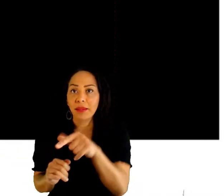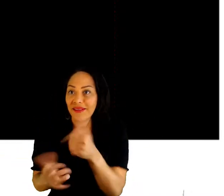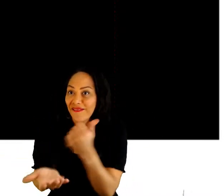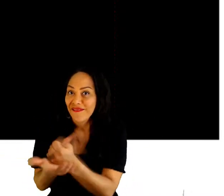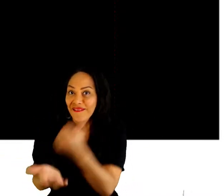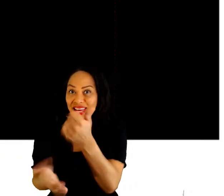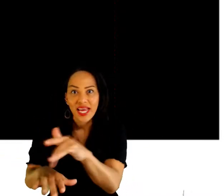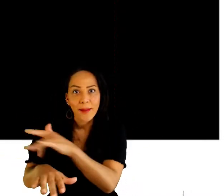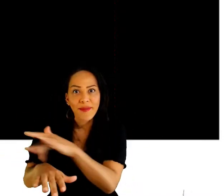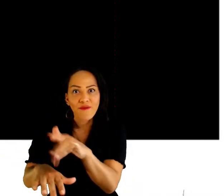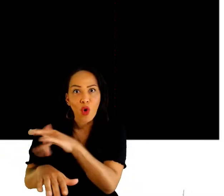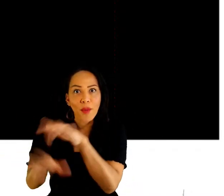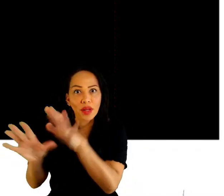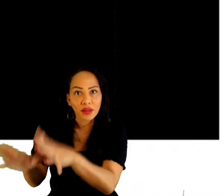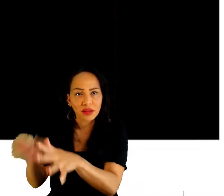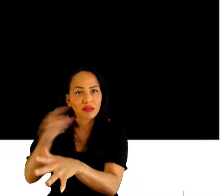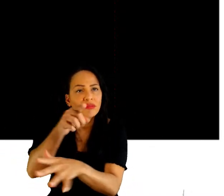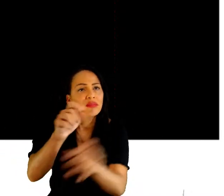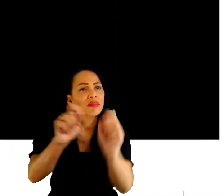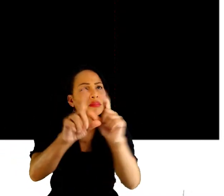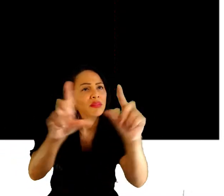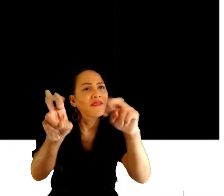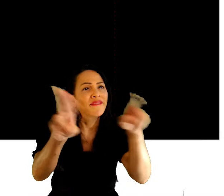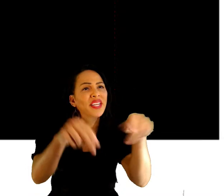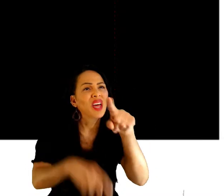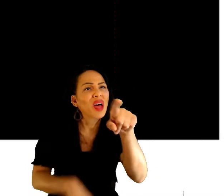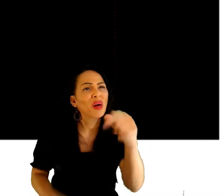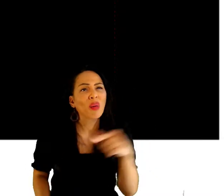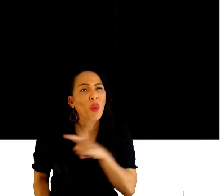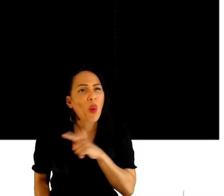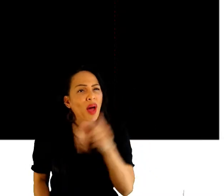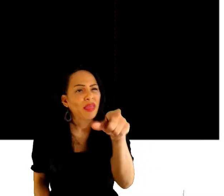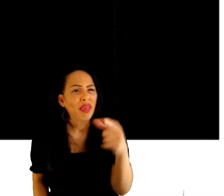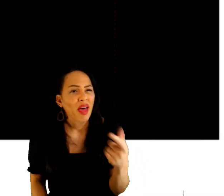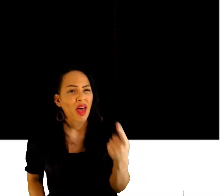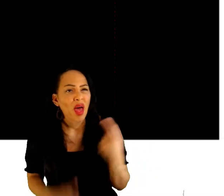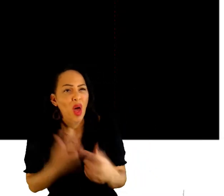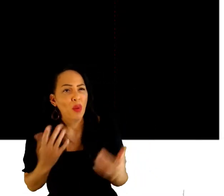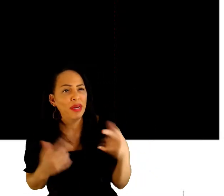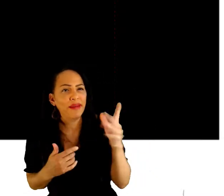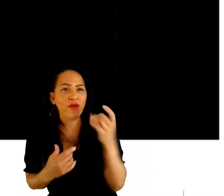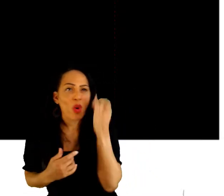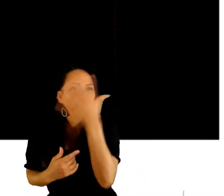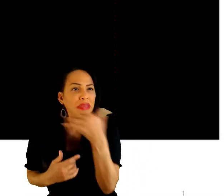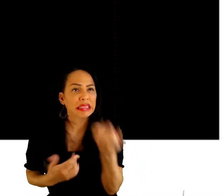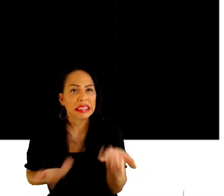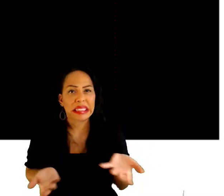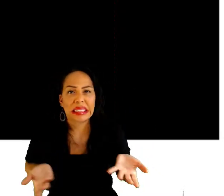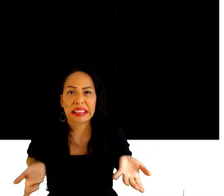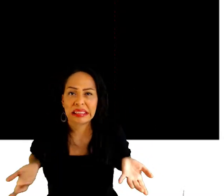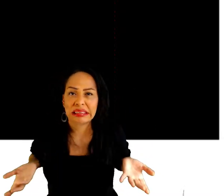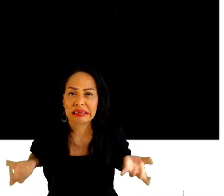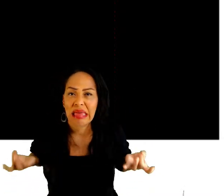don't understand why is it there beyond a decorative. It seems to serve only a decorative